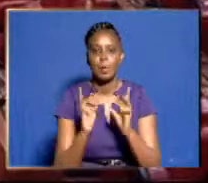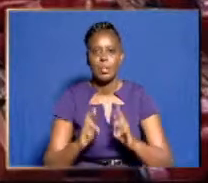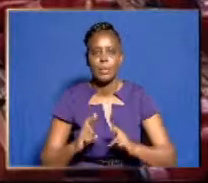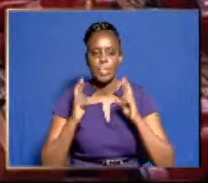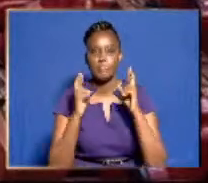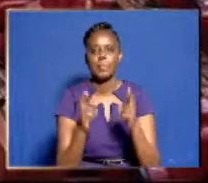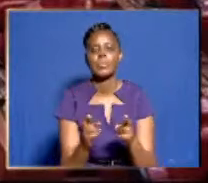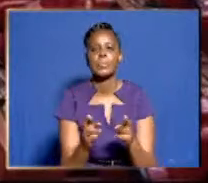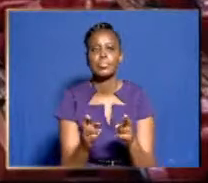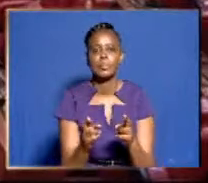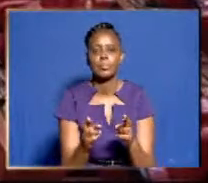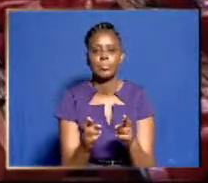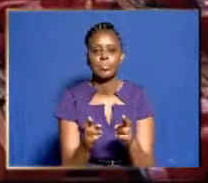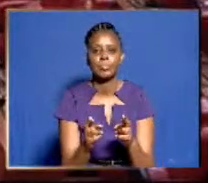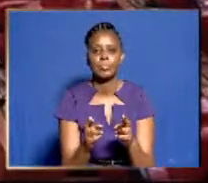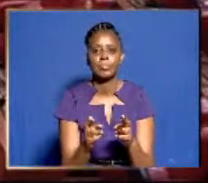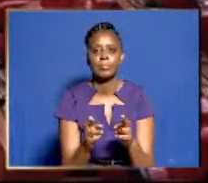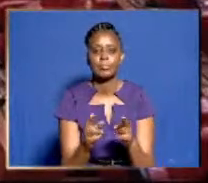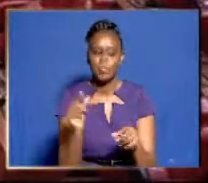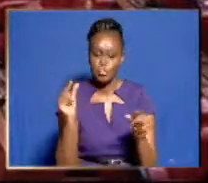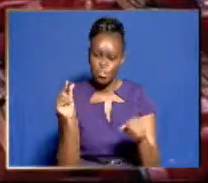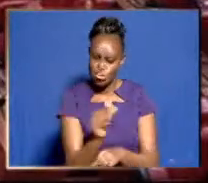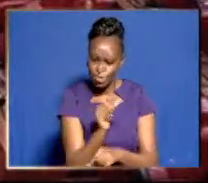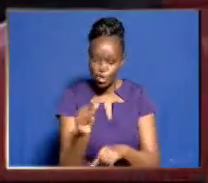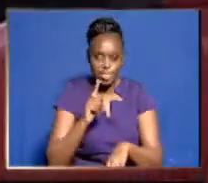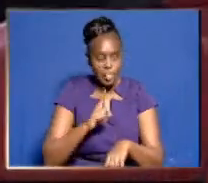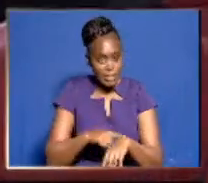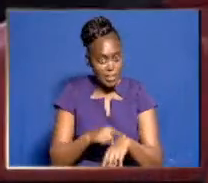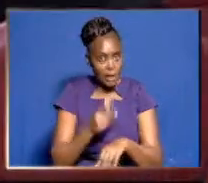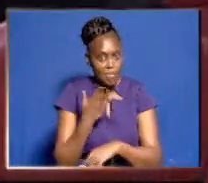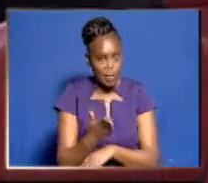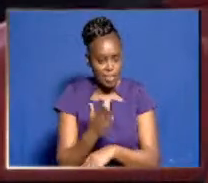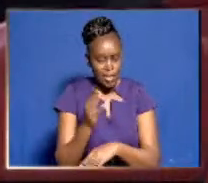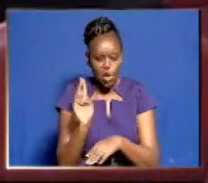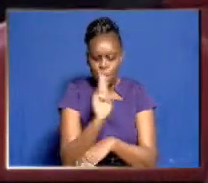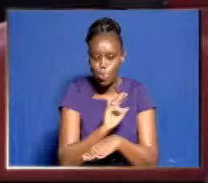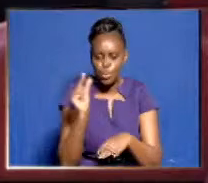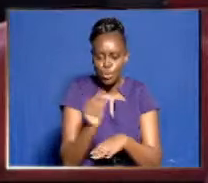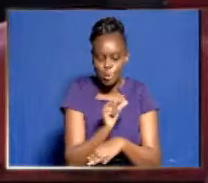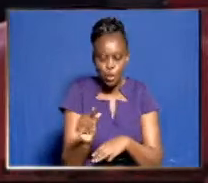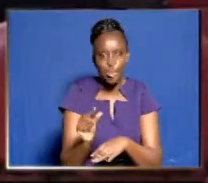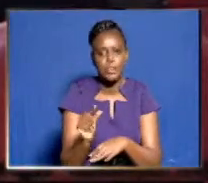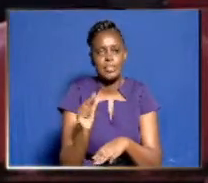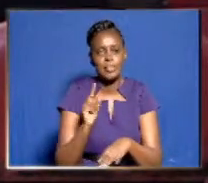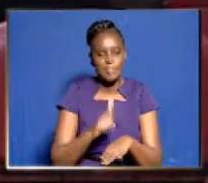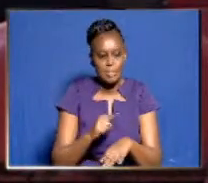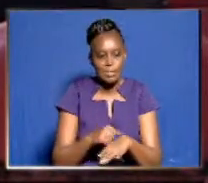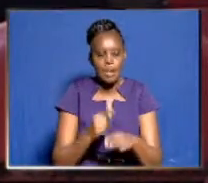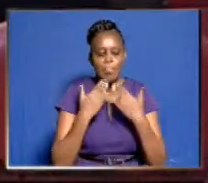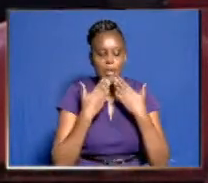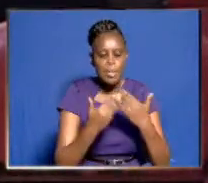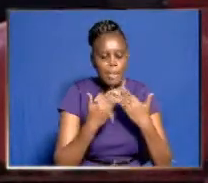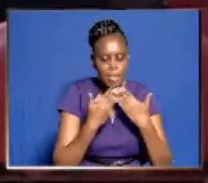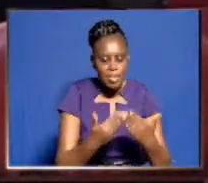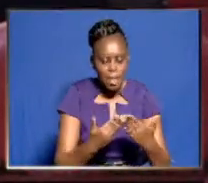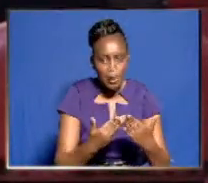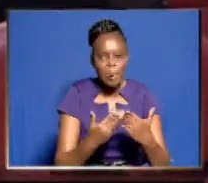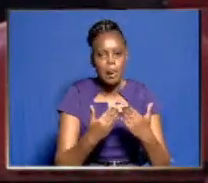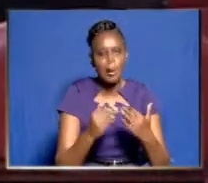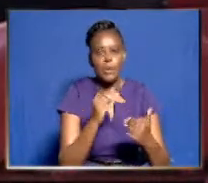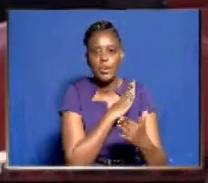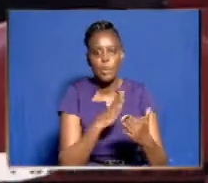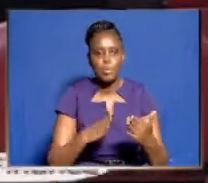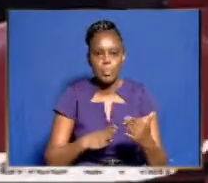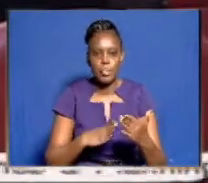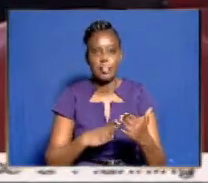report within the short time that was available. But I'd also like to thank the Committee on Finance and National Planning for the